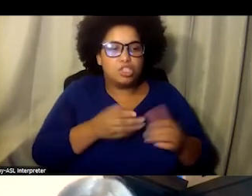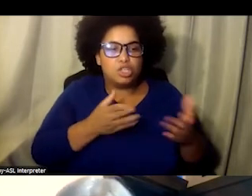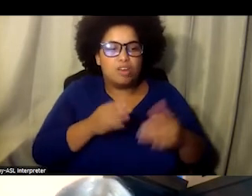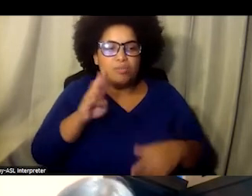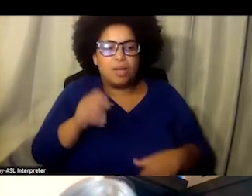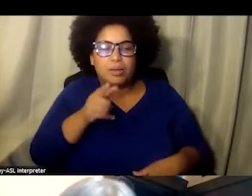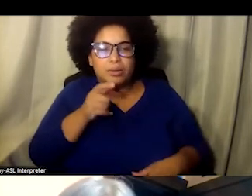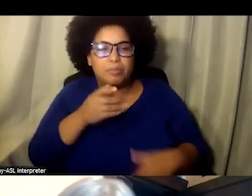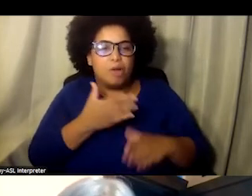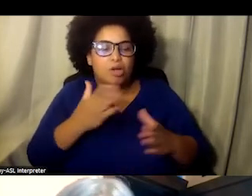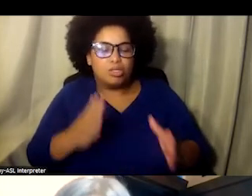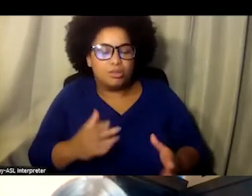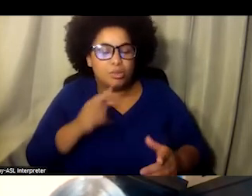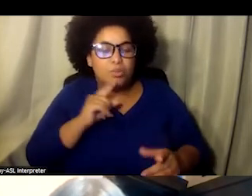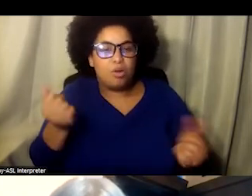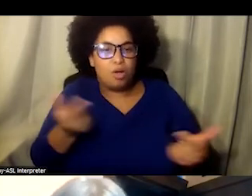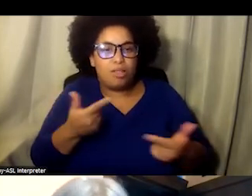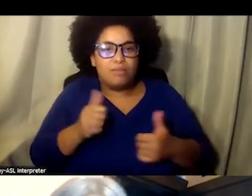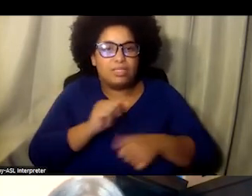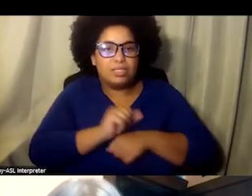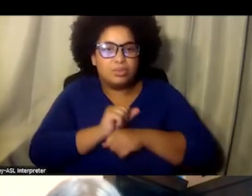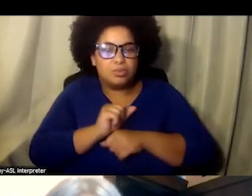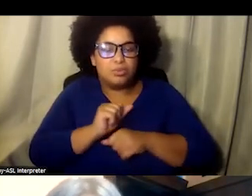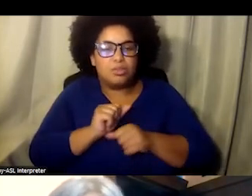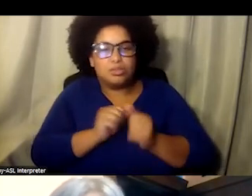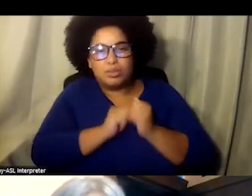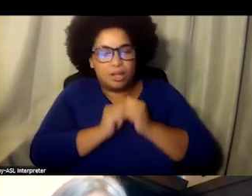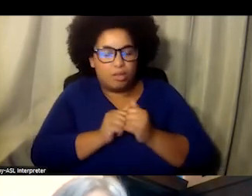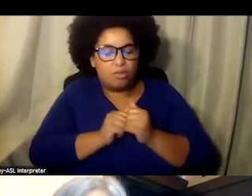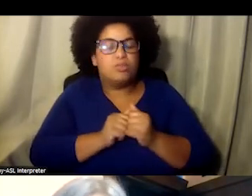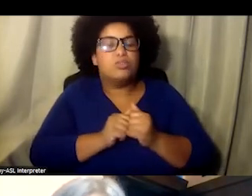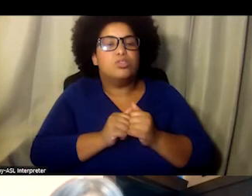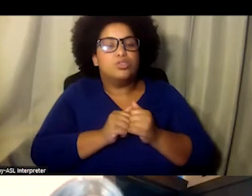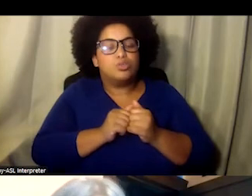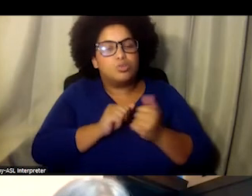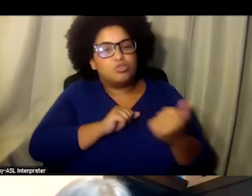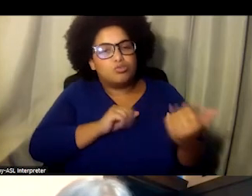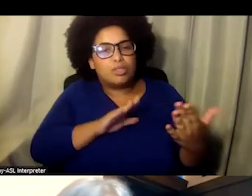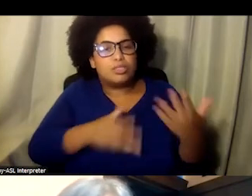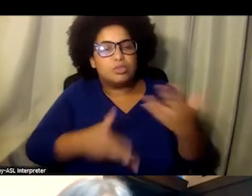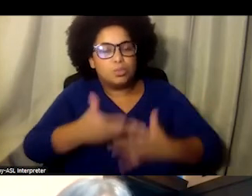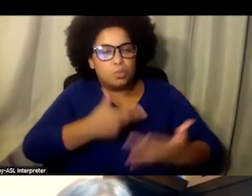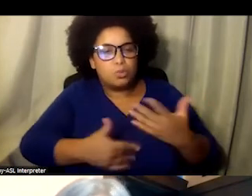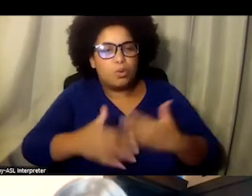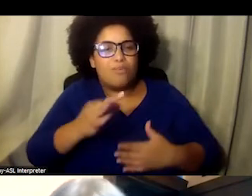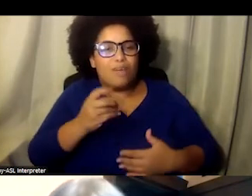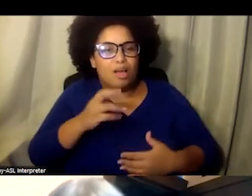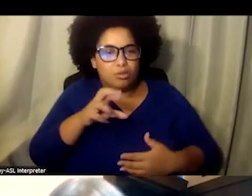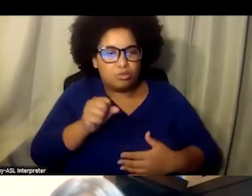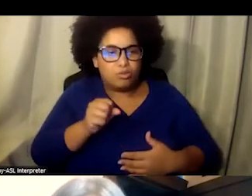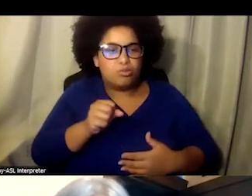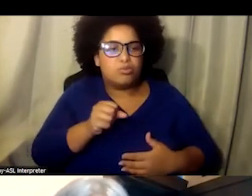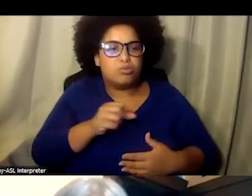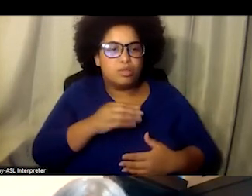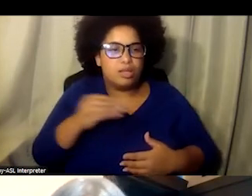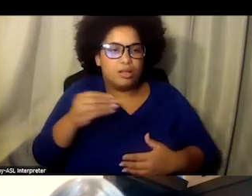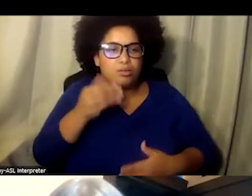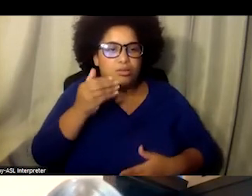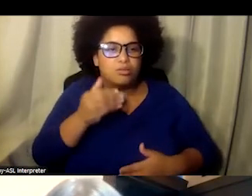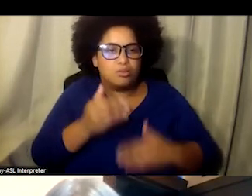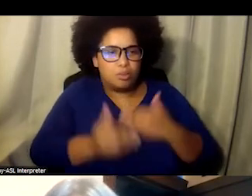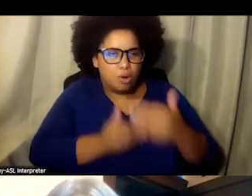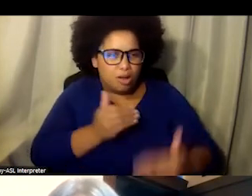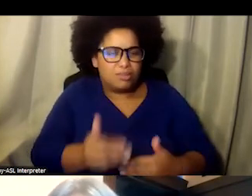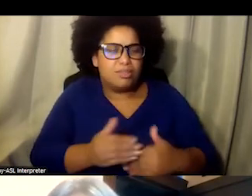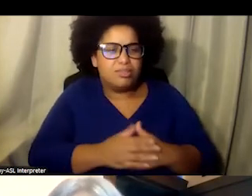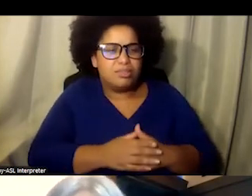can all address these social factors and environments, internal and external, and add to well-being and be as age-friendly to all as much as